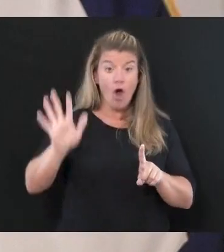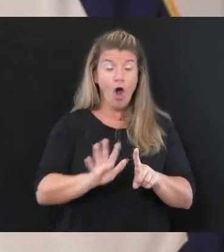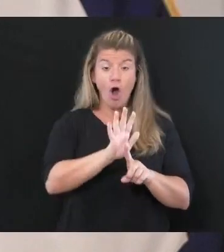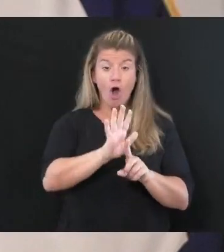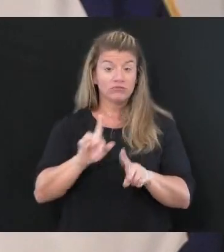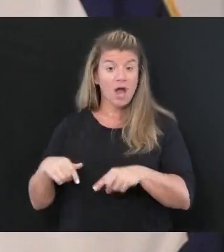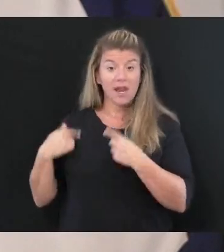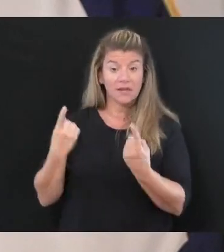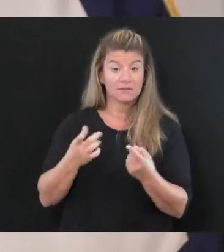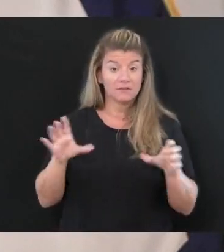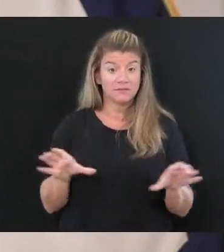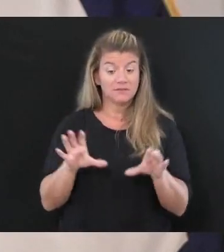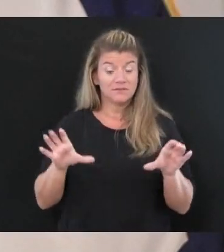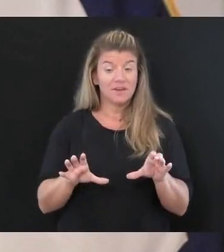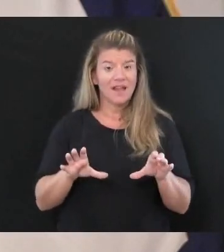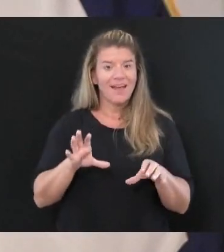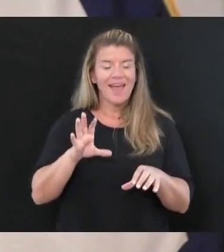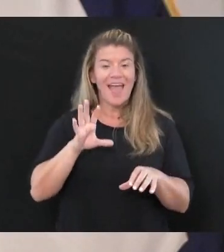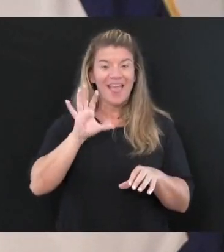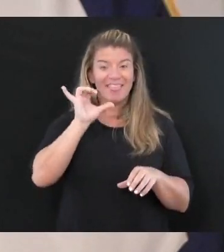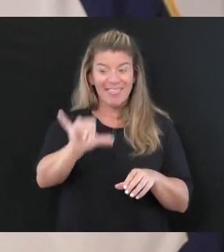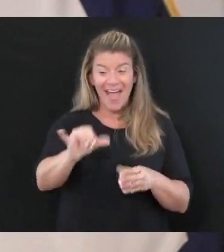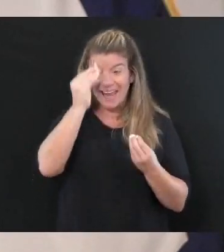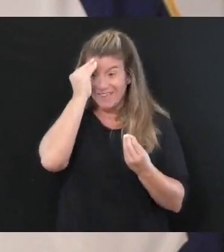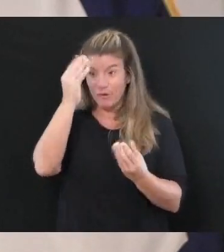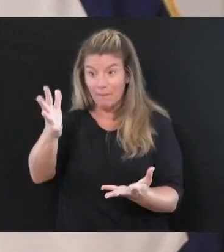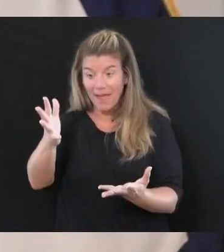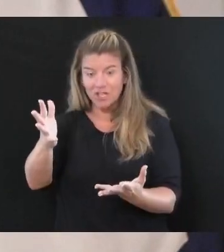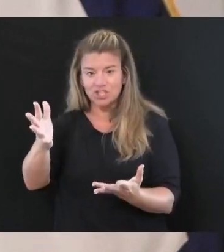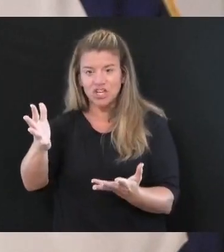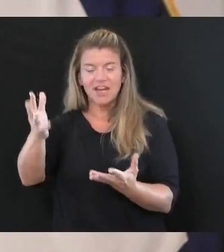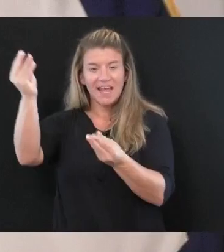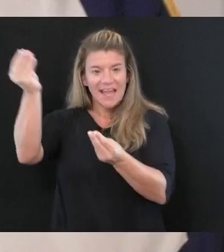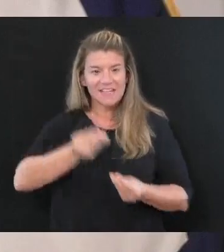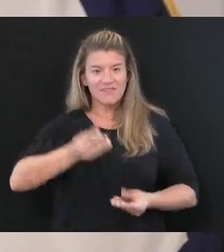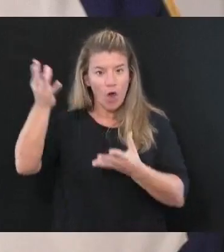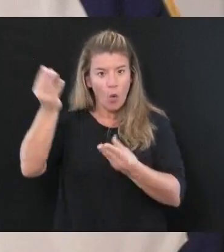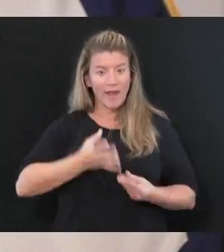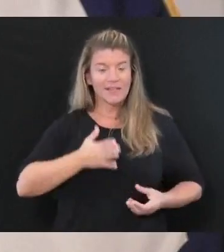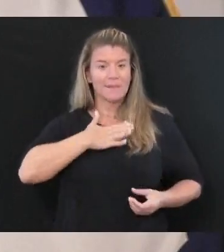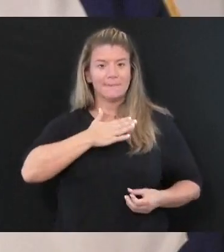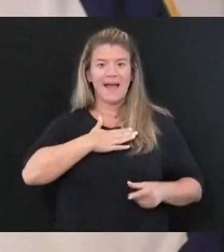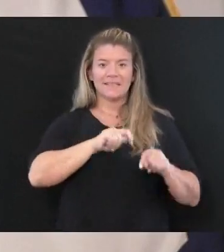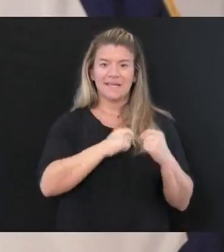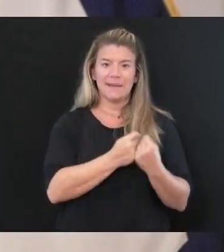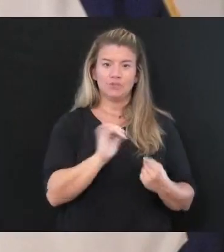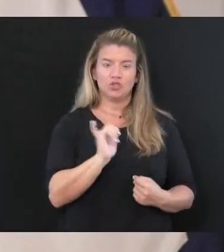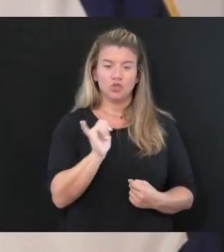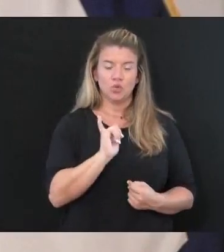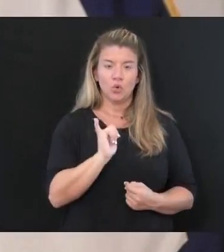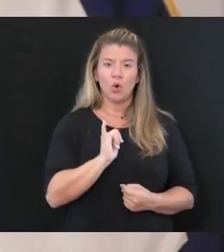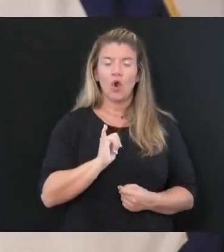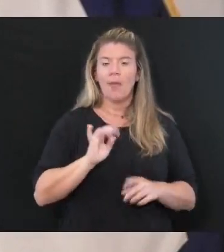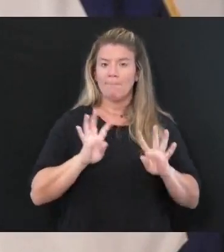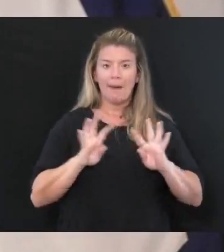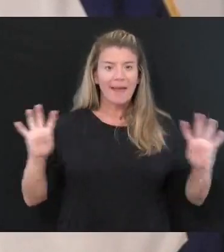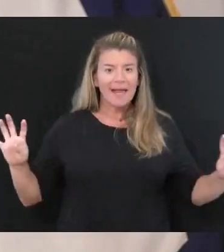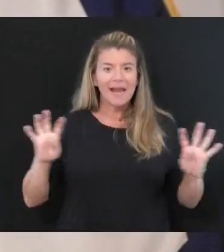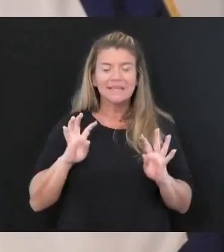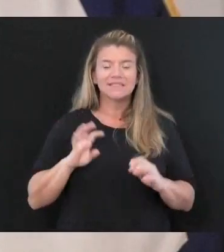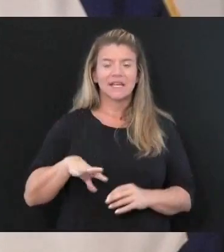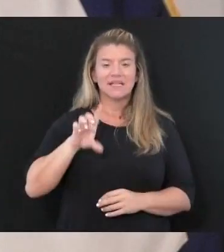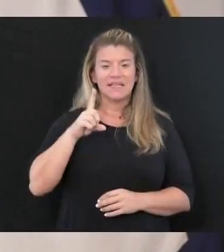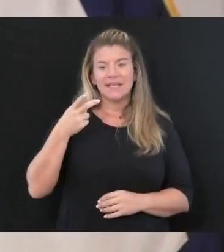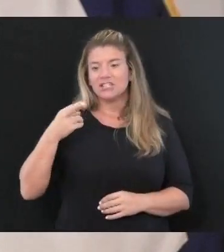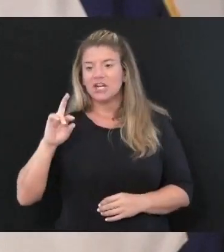that information is flowing, and it's flowing to this panel that's up here, as well as our DHHR and Dr. Amjad